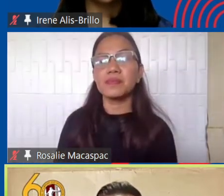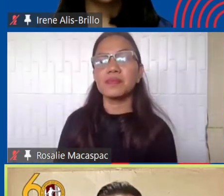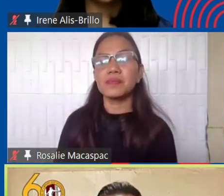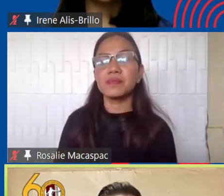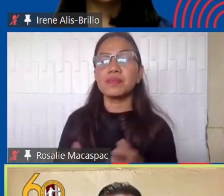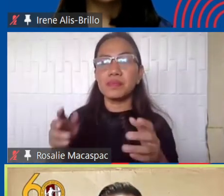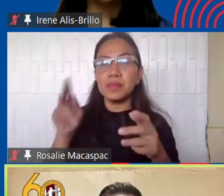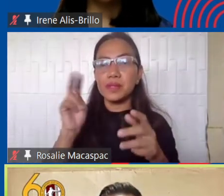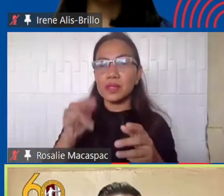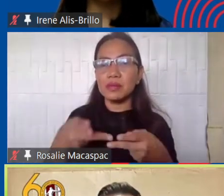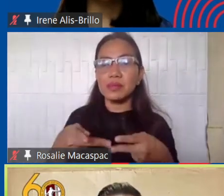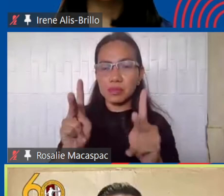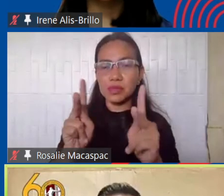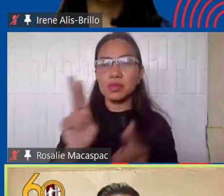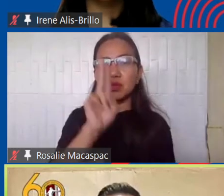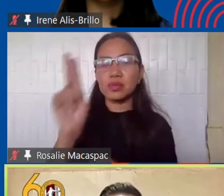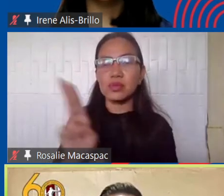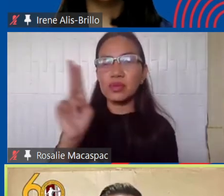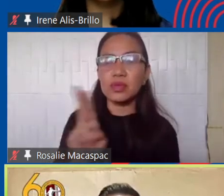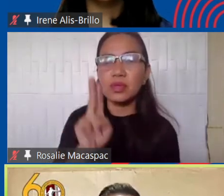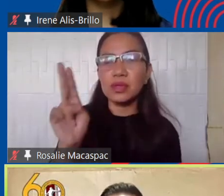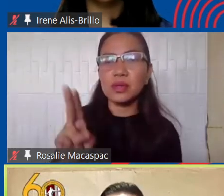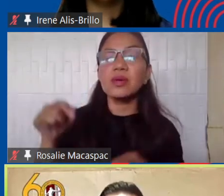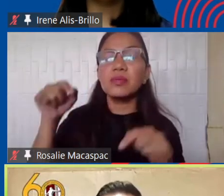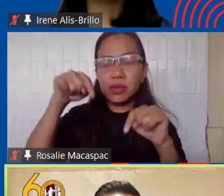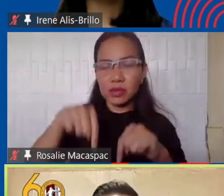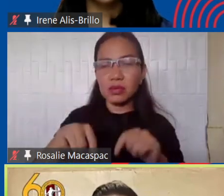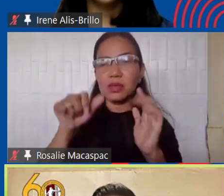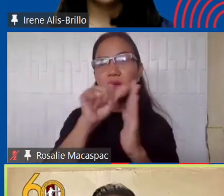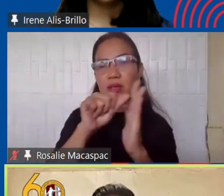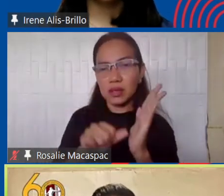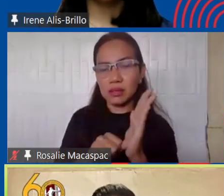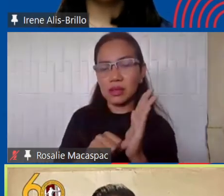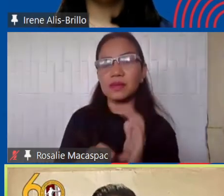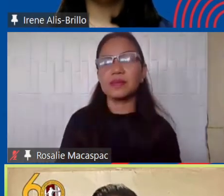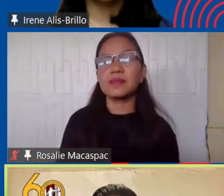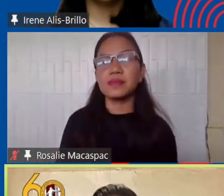permission to use it, diba? Because we're in the academic setting.